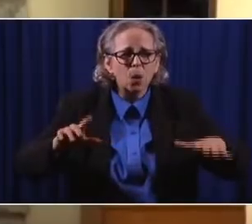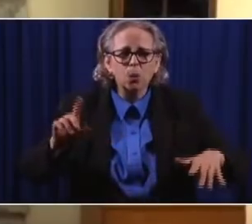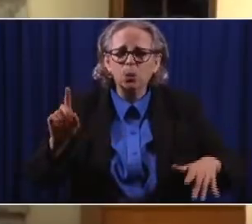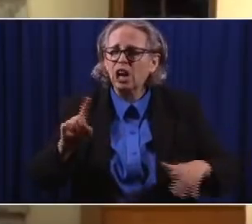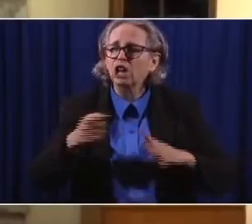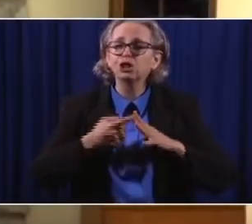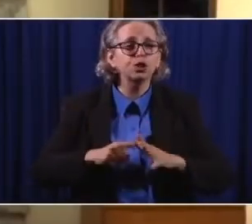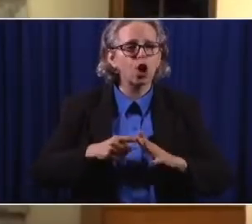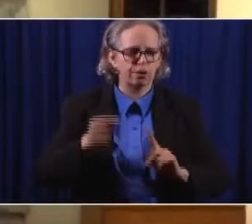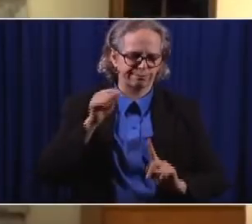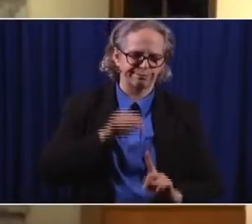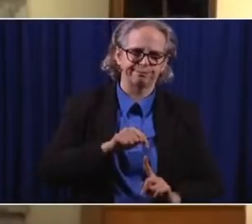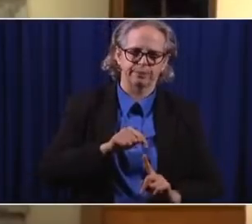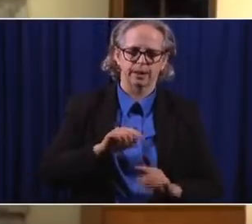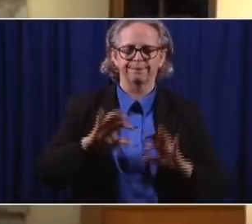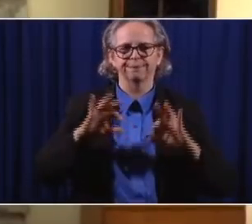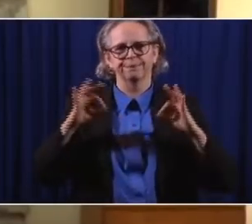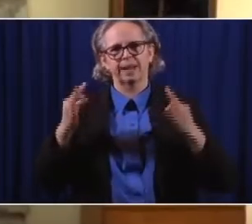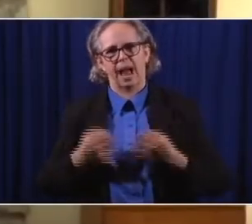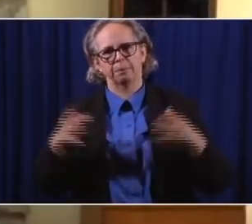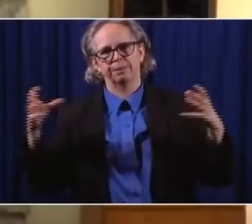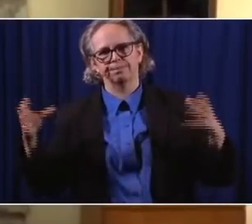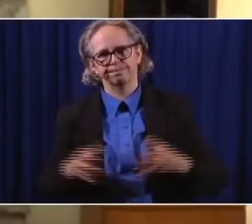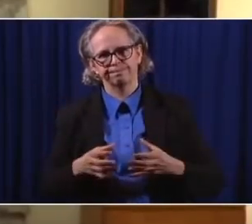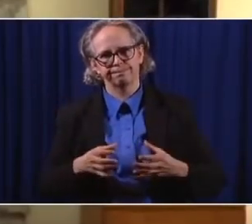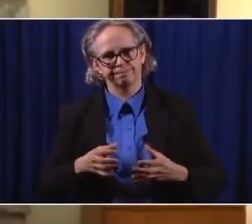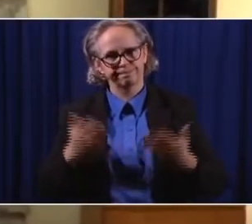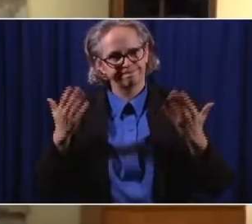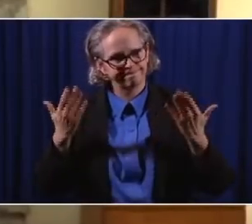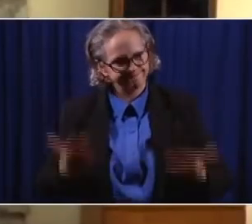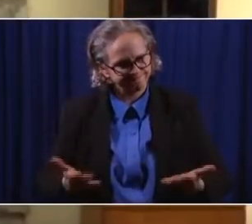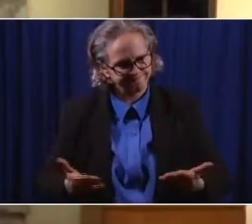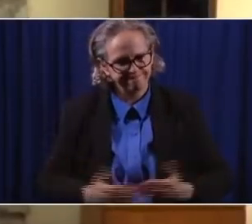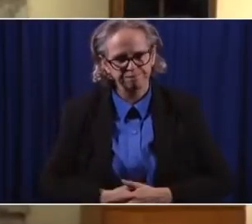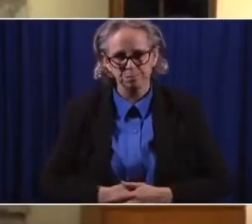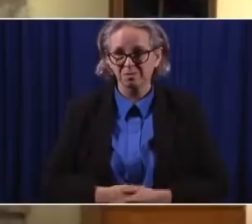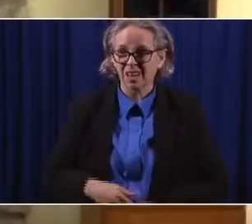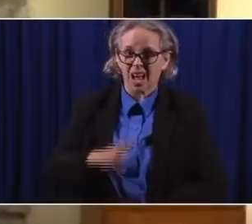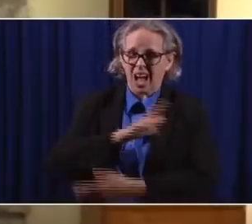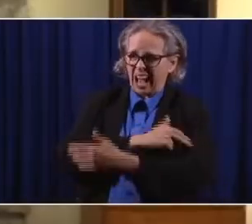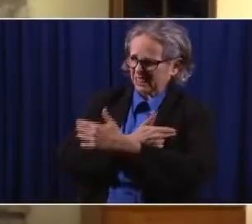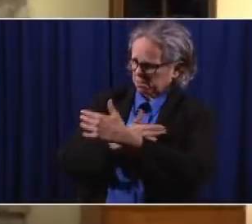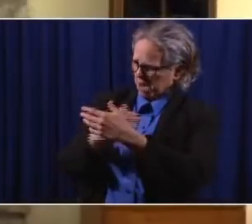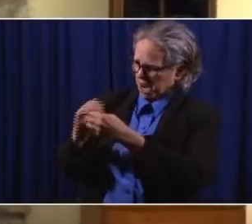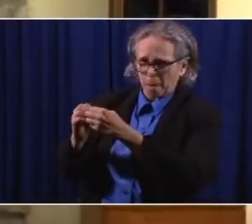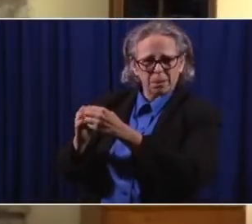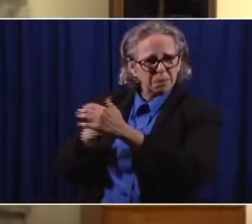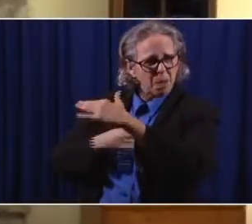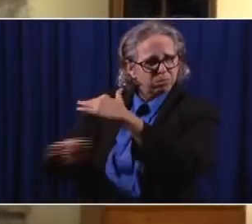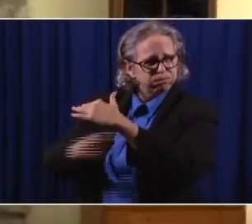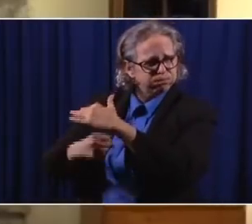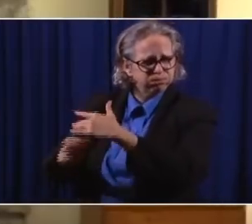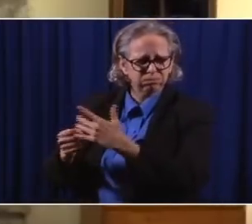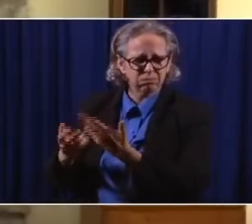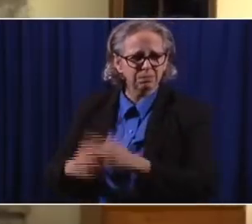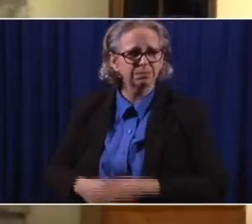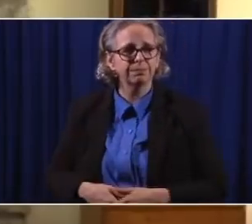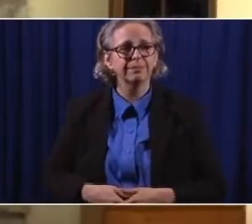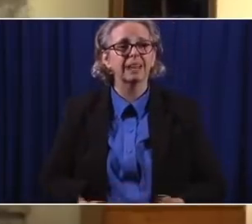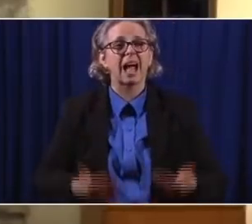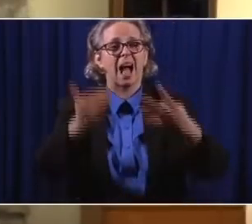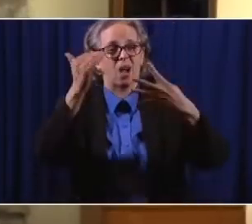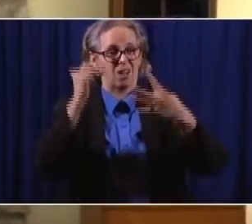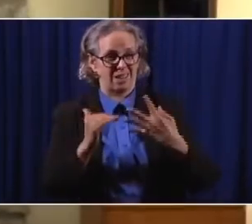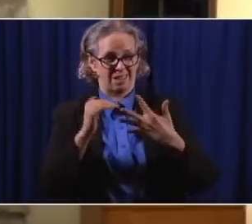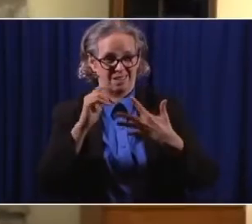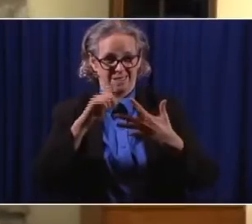get-togethers. Hospitals are also starting to be impacted. They've added. Crawford County also at a very high